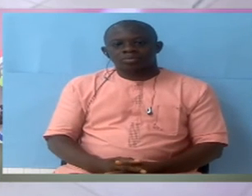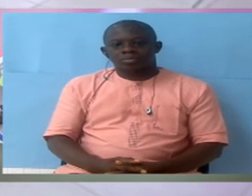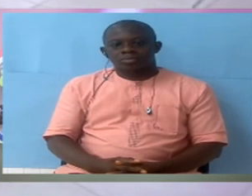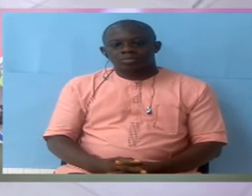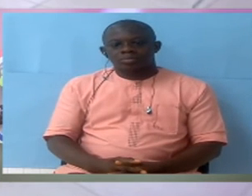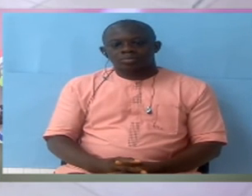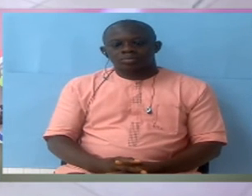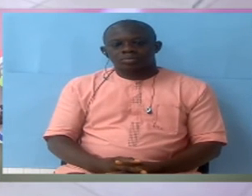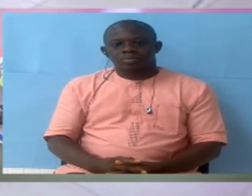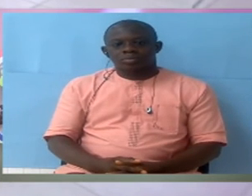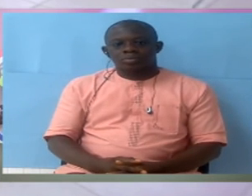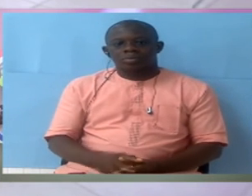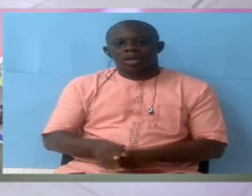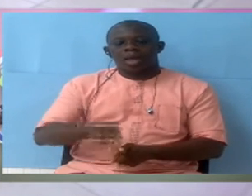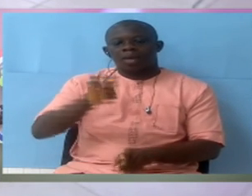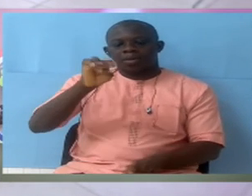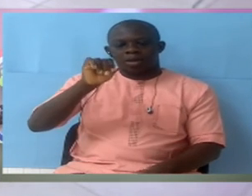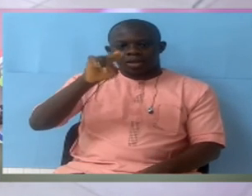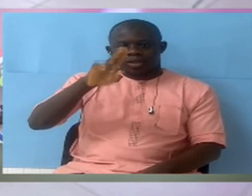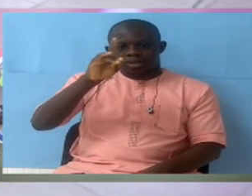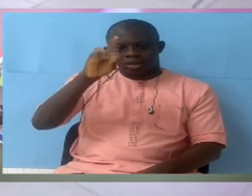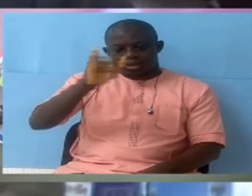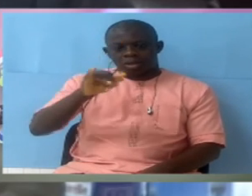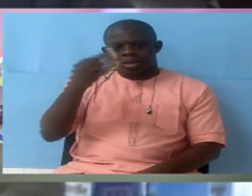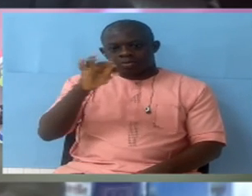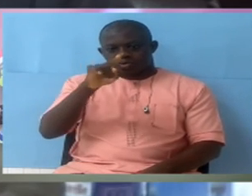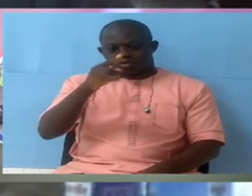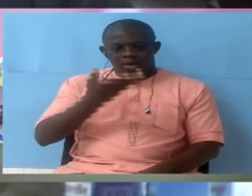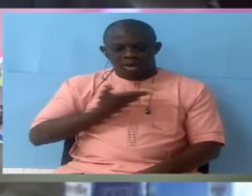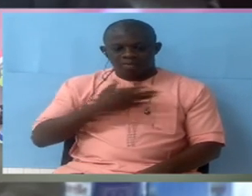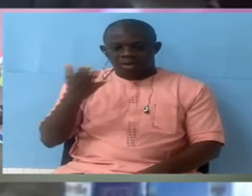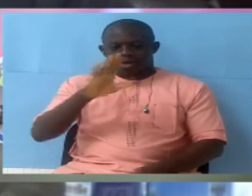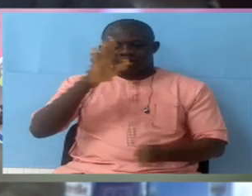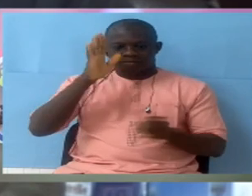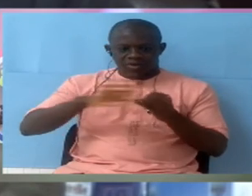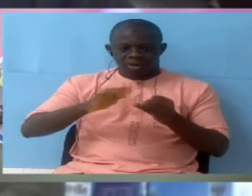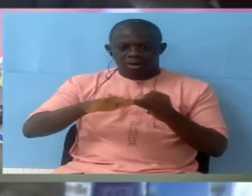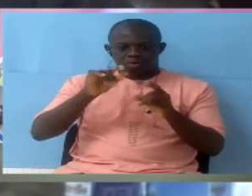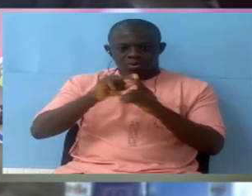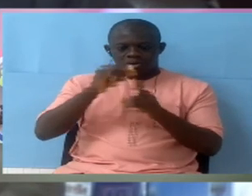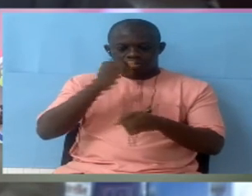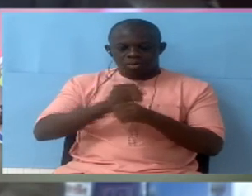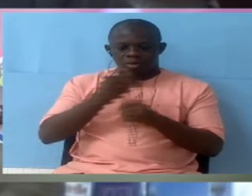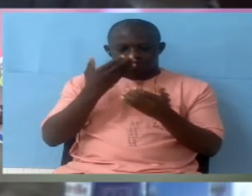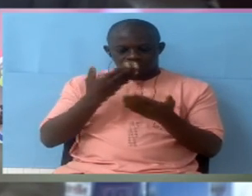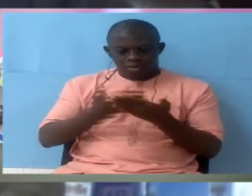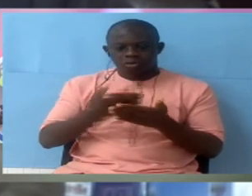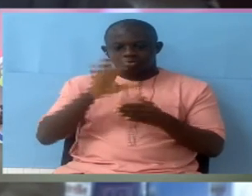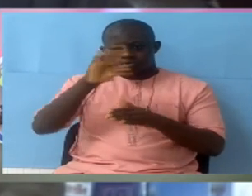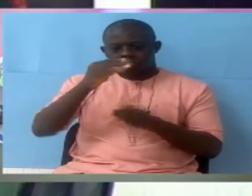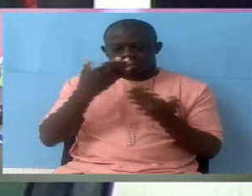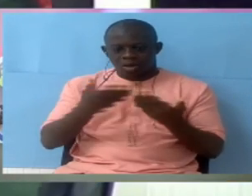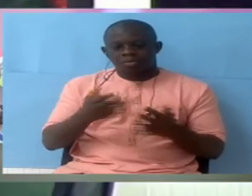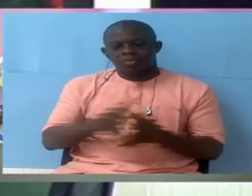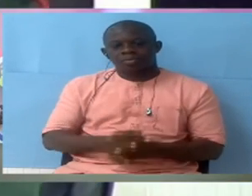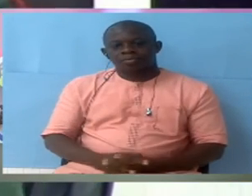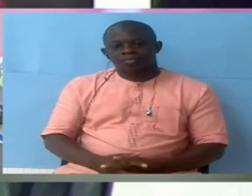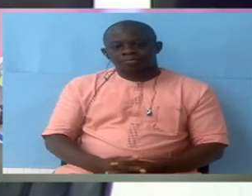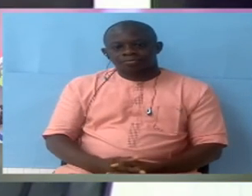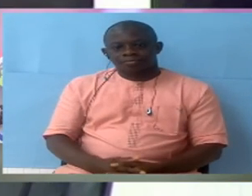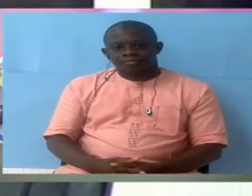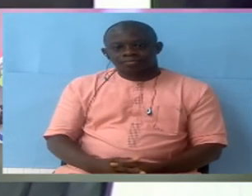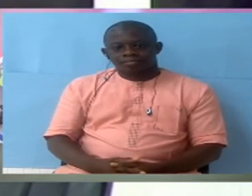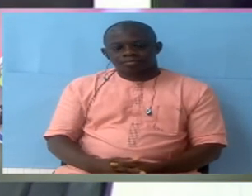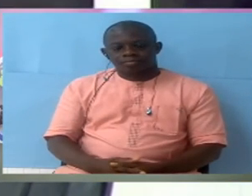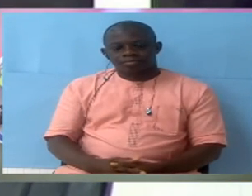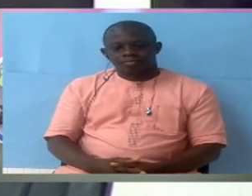Lieutenant Colonel Mendy, if you have any closing remarks to make, please proceed to do so now. Yes, sir.